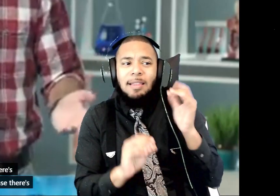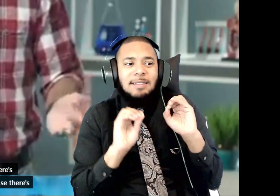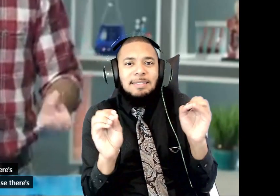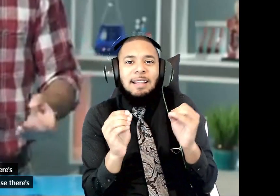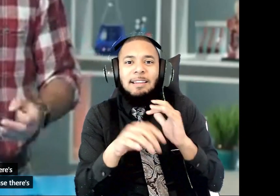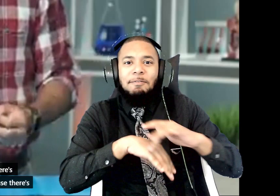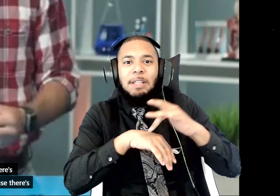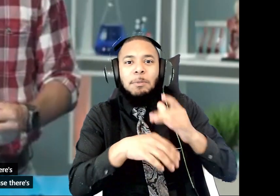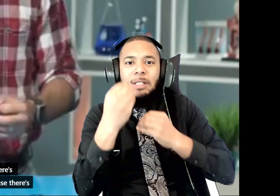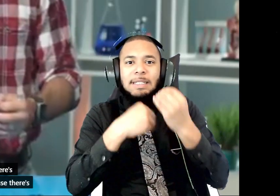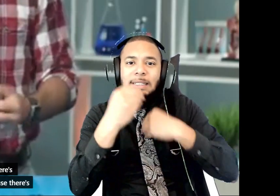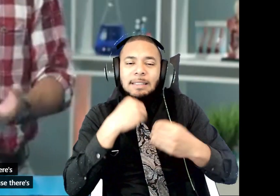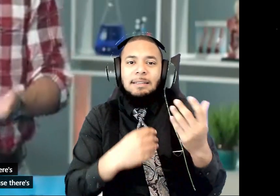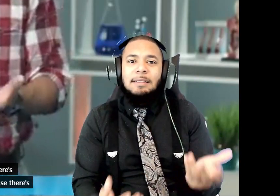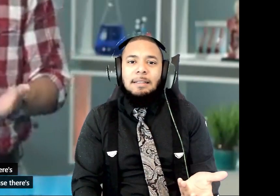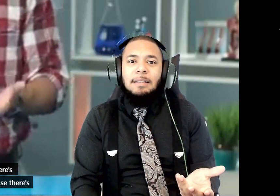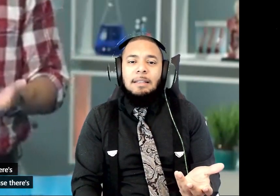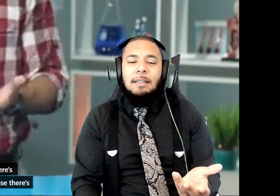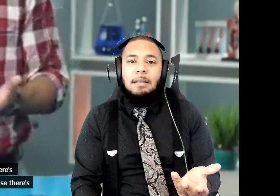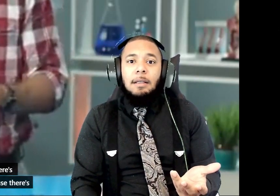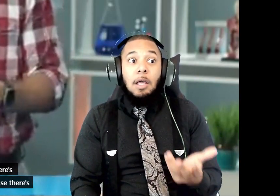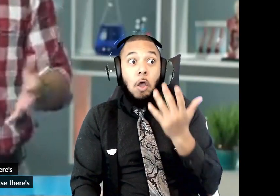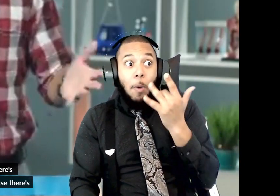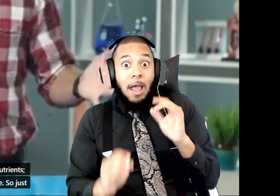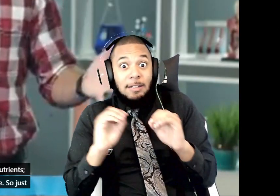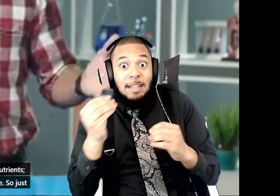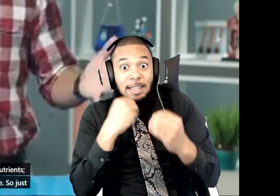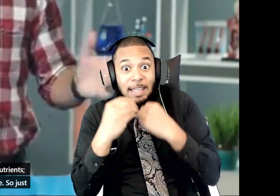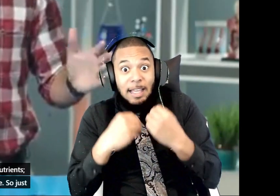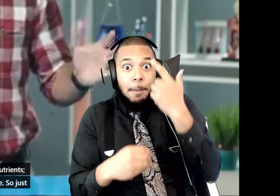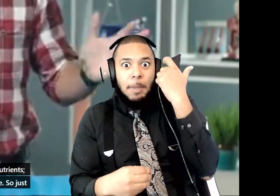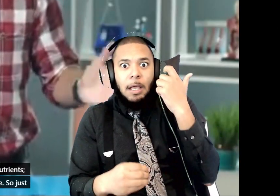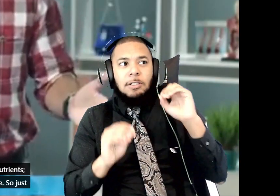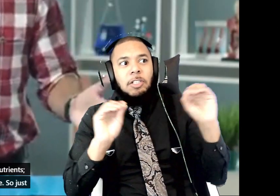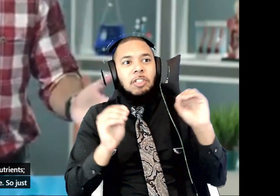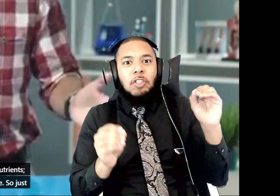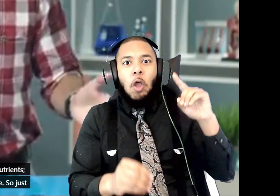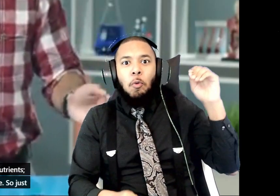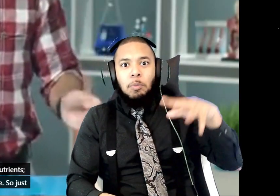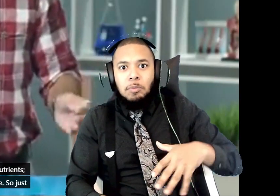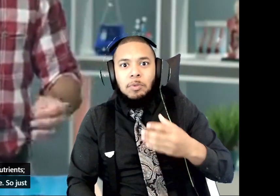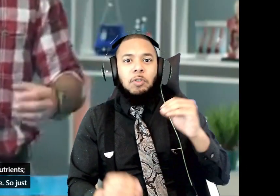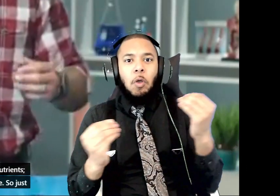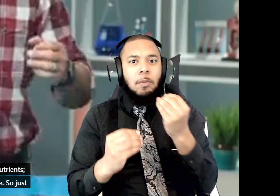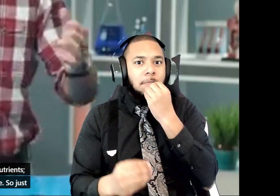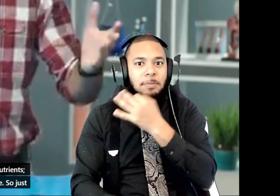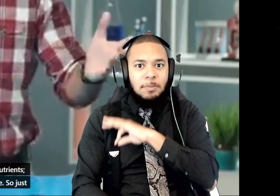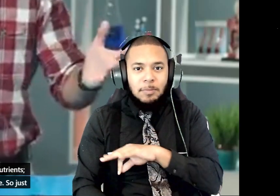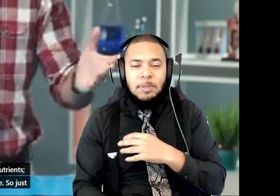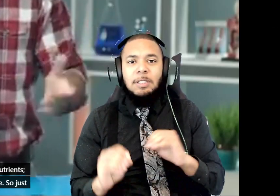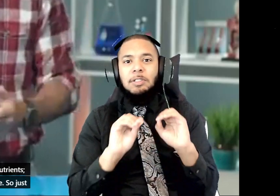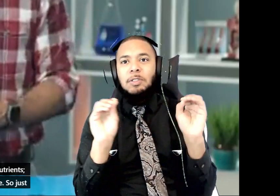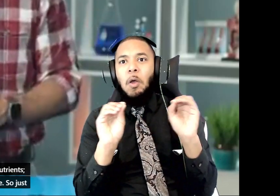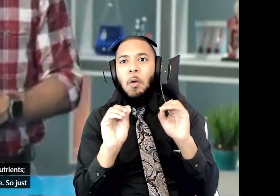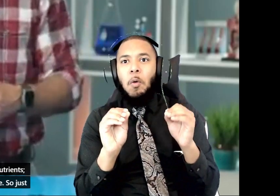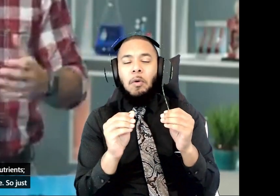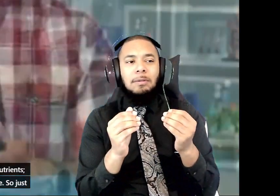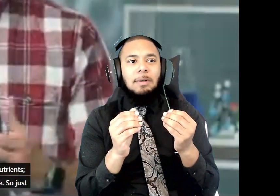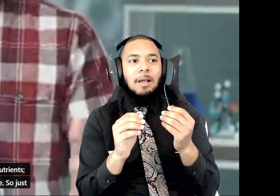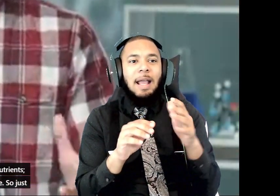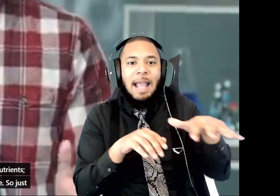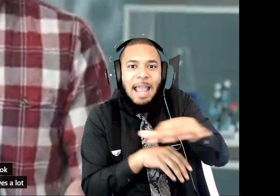eat. So, and the reason there's nothing there to eat is because there's no resources, there's no nutrients, there's no growing surface.